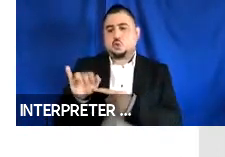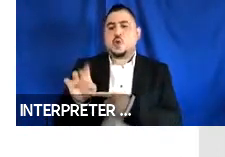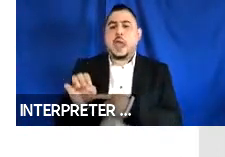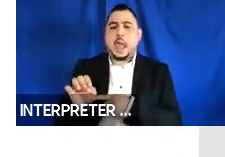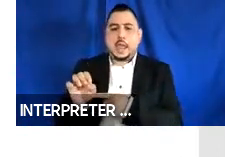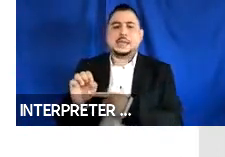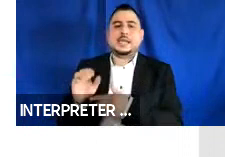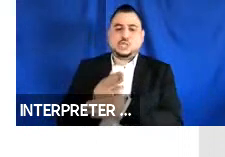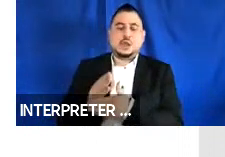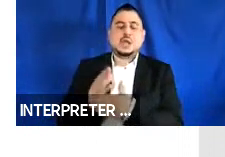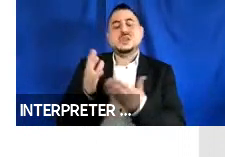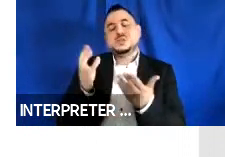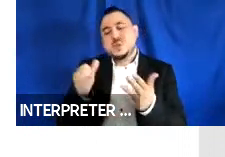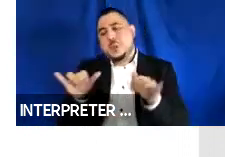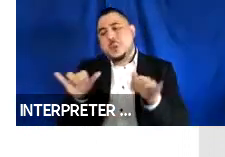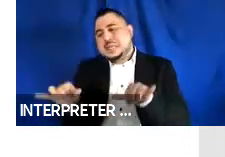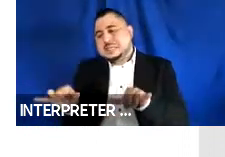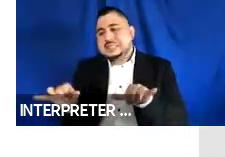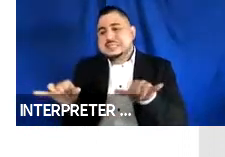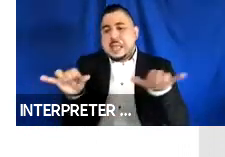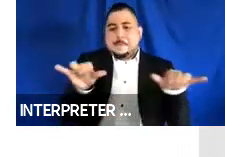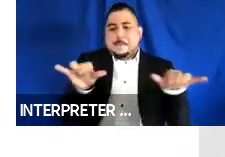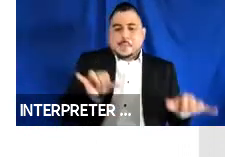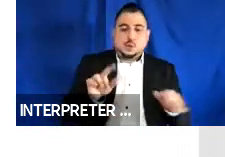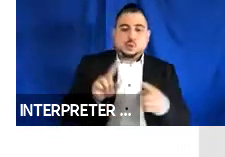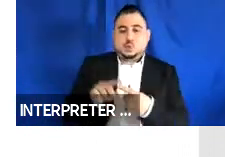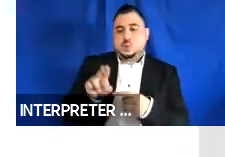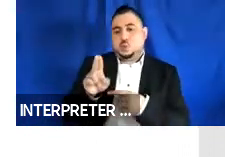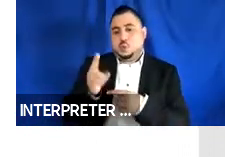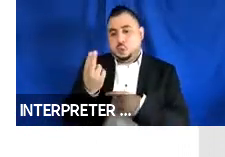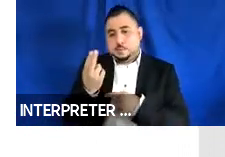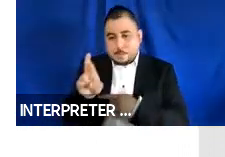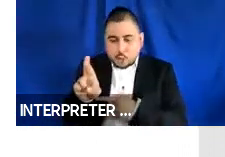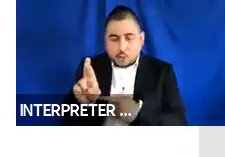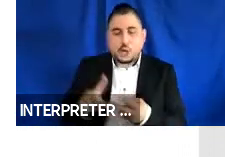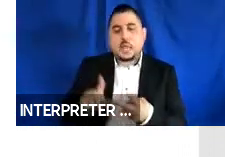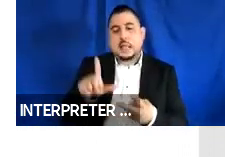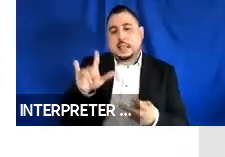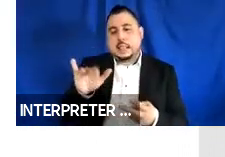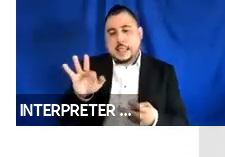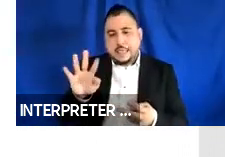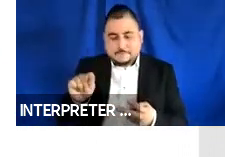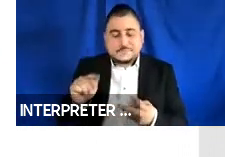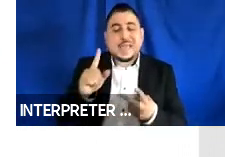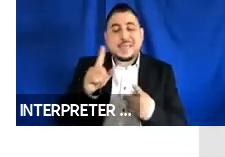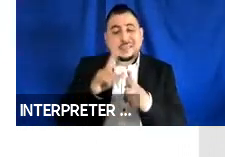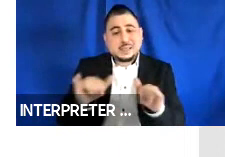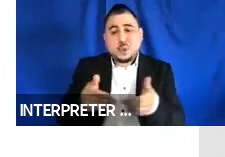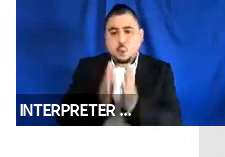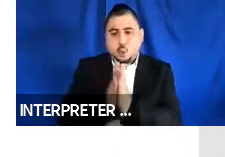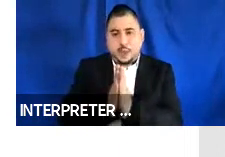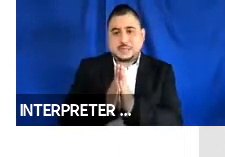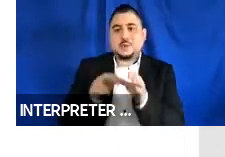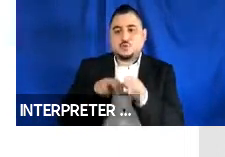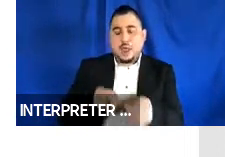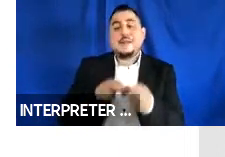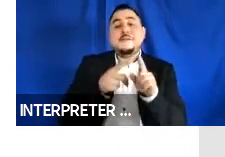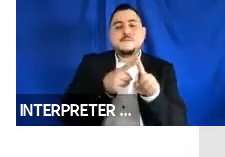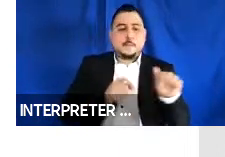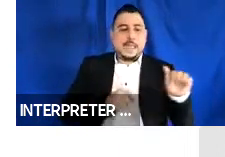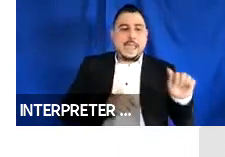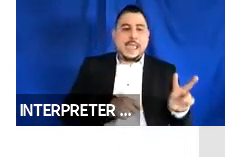imagine that similar to an Uber or Lyft, one could also request a ride from an automated vehicle